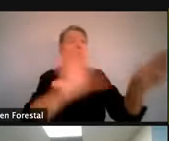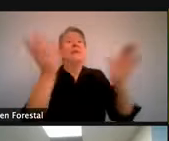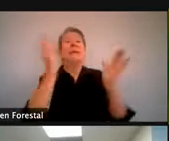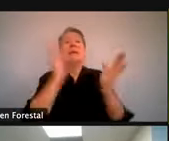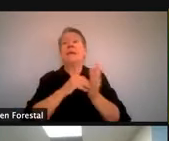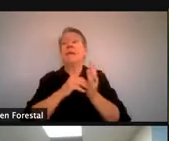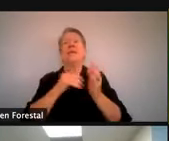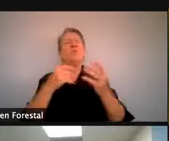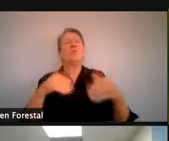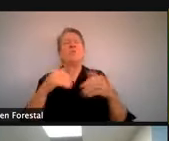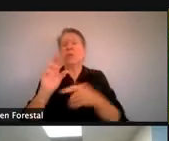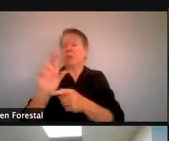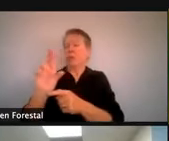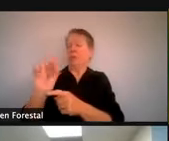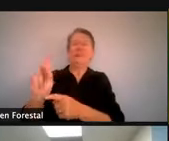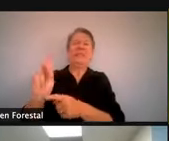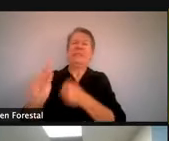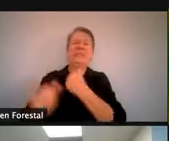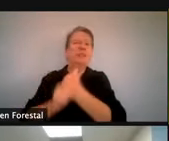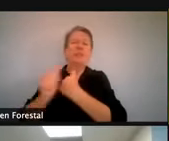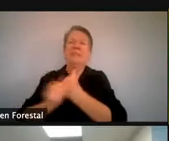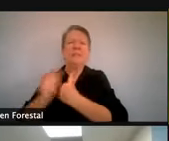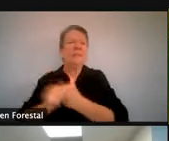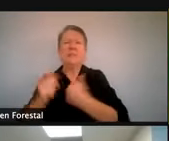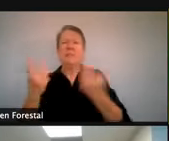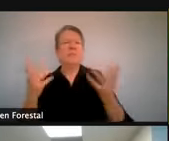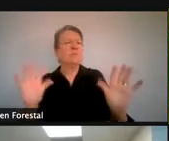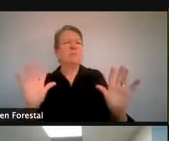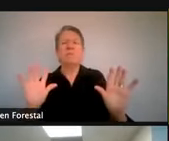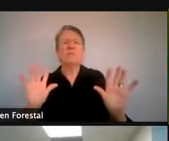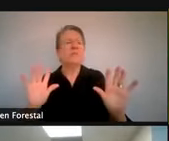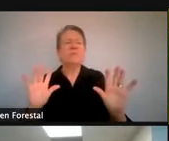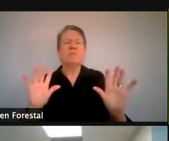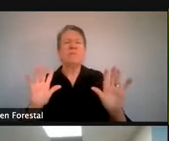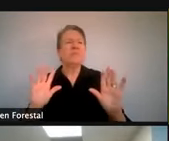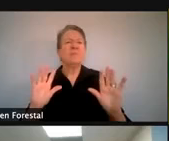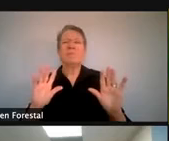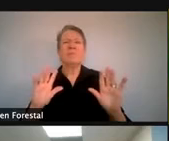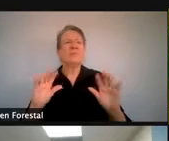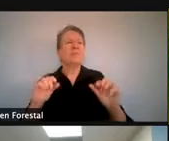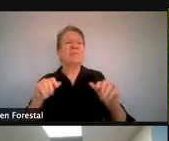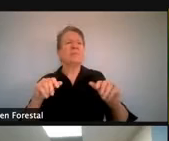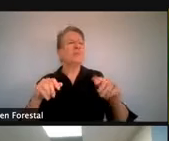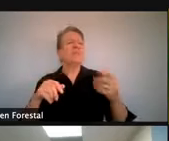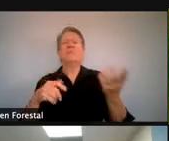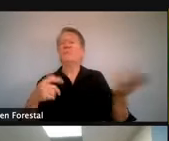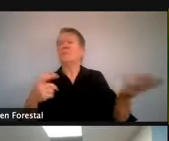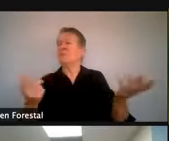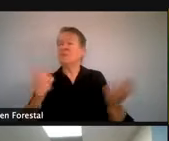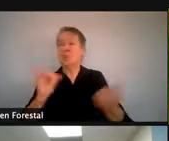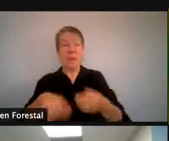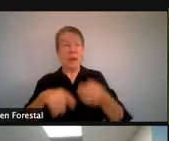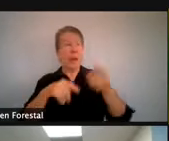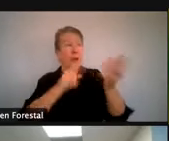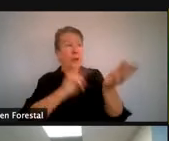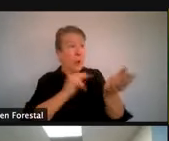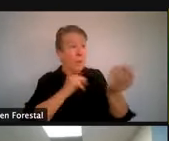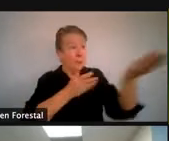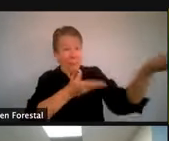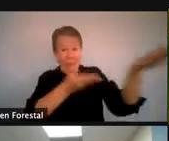do decide to do that and the individual comes back into the home, they're going to have to quarantine for 14 days. There's no